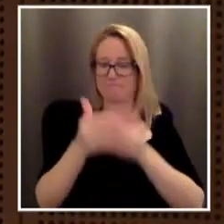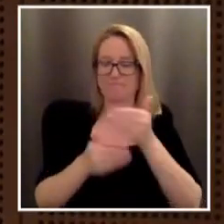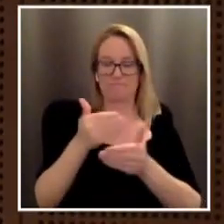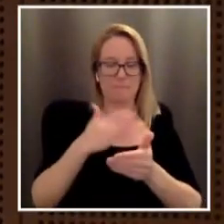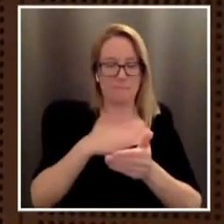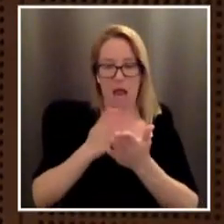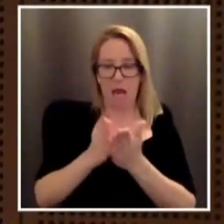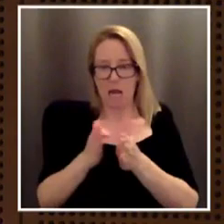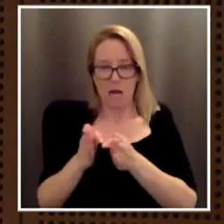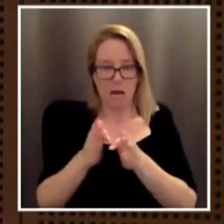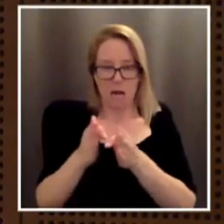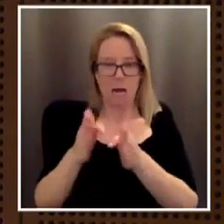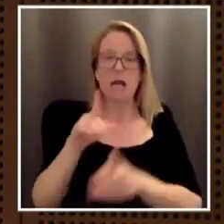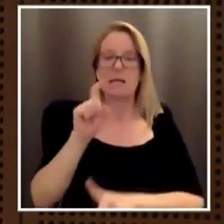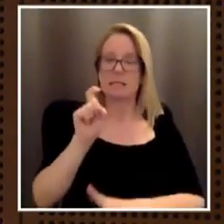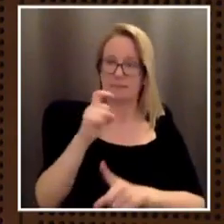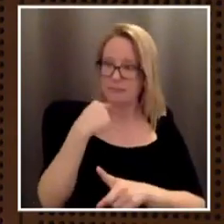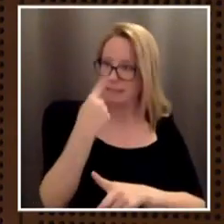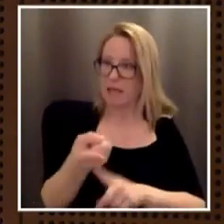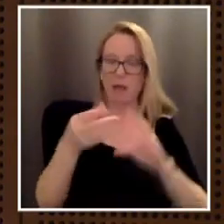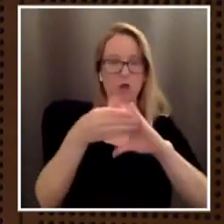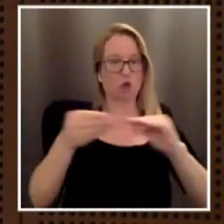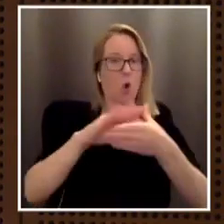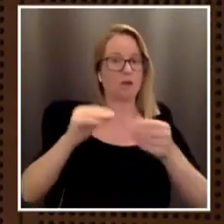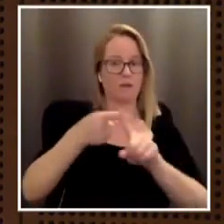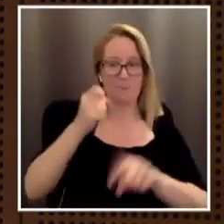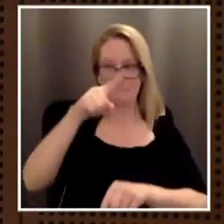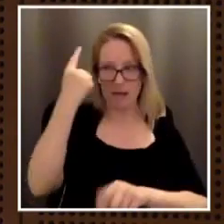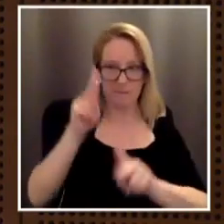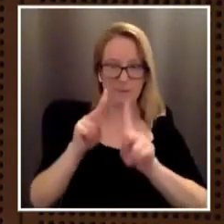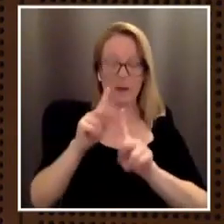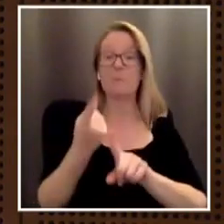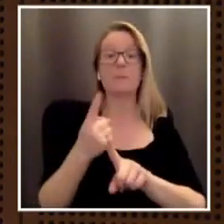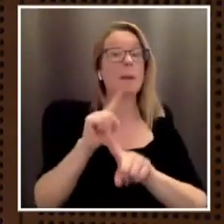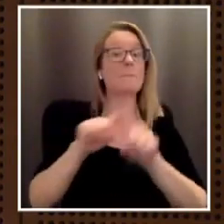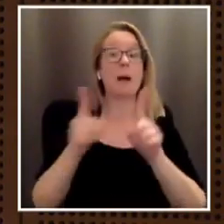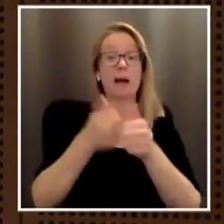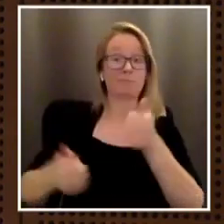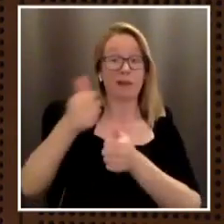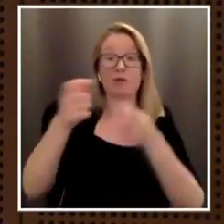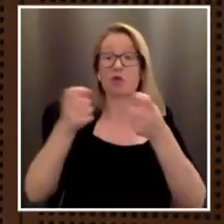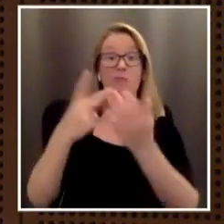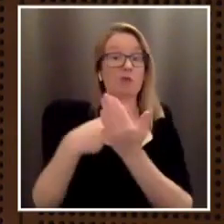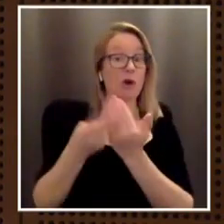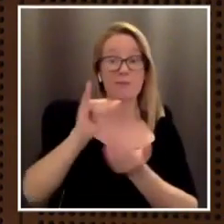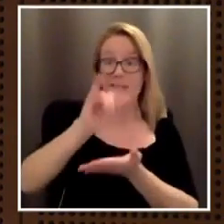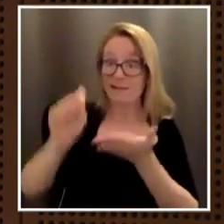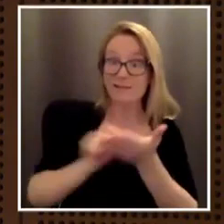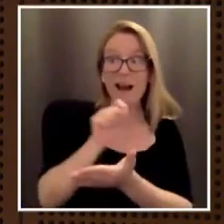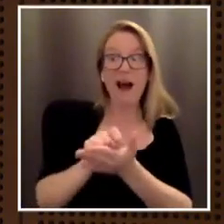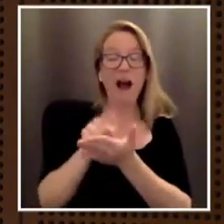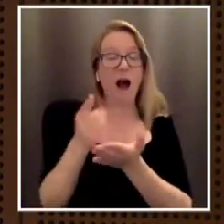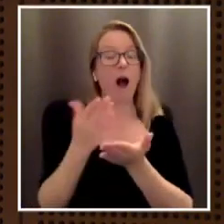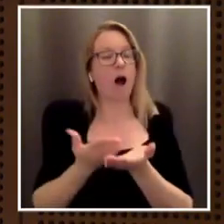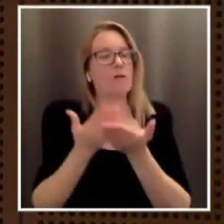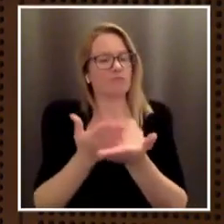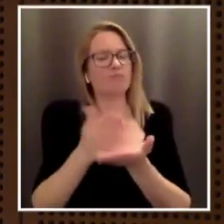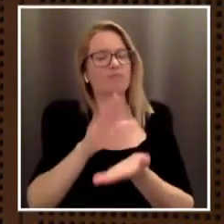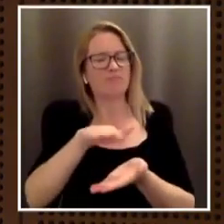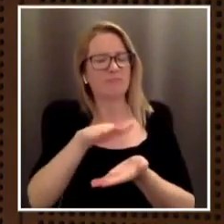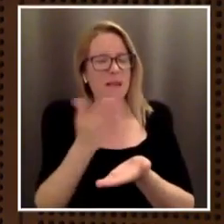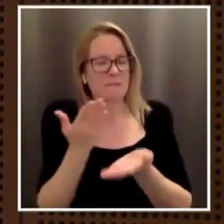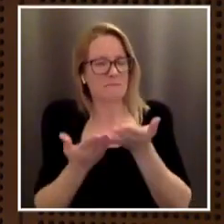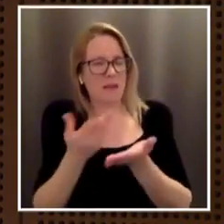trajectory to tell Black stories. But when the head of the directing program at that time suggested that I might want